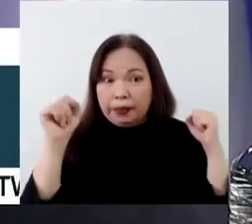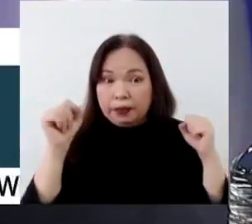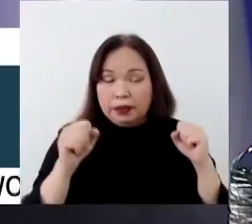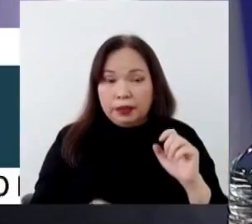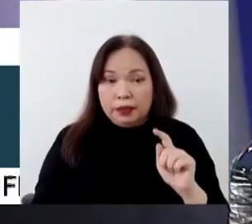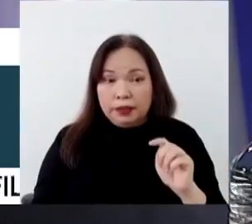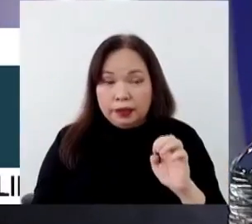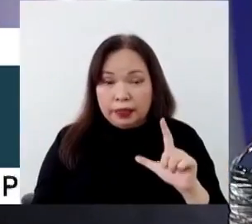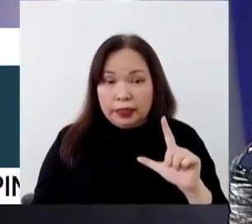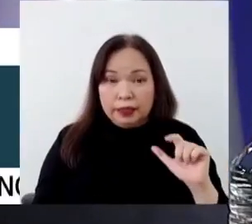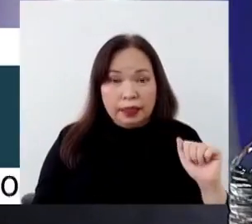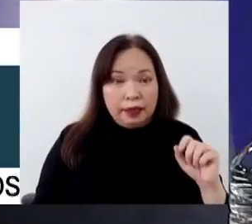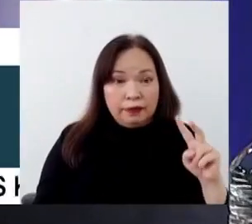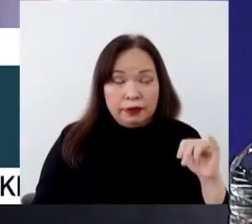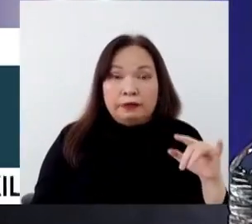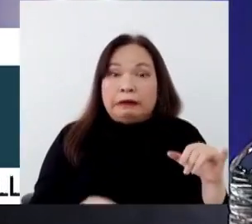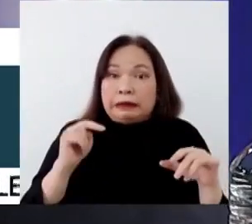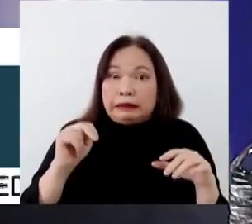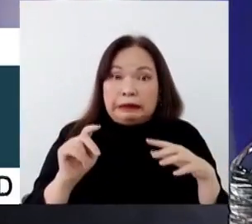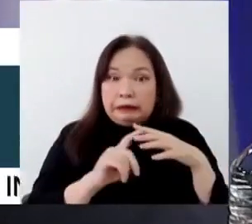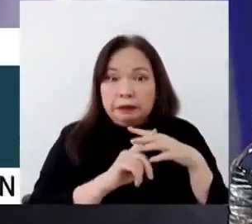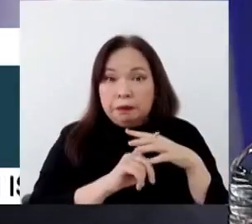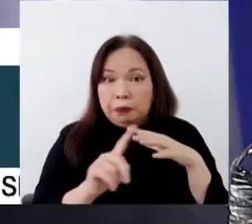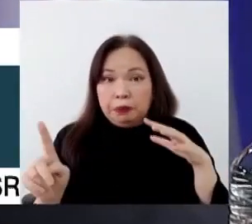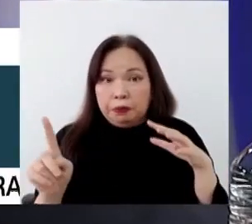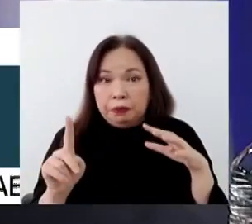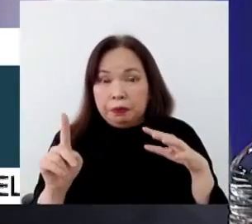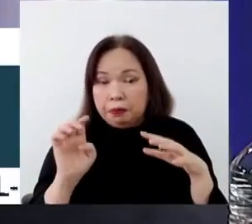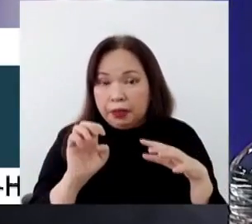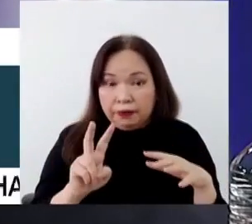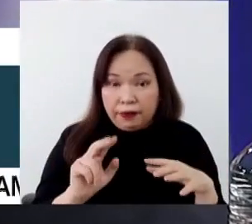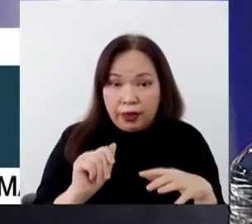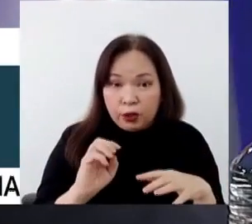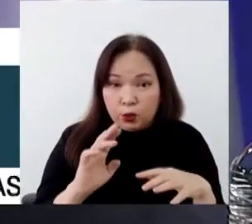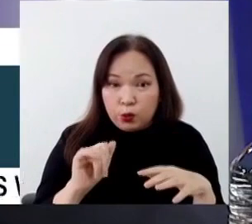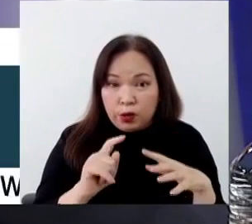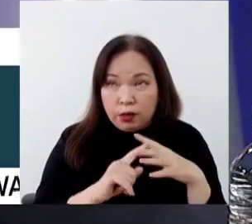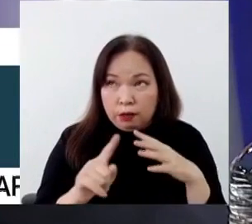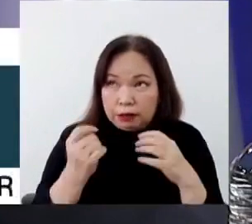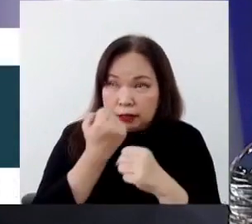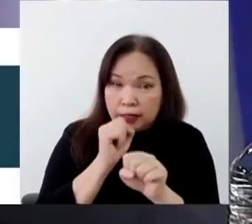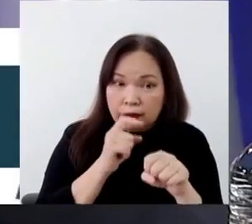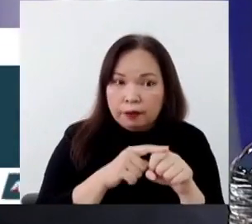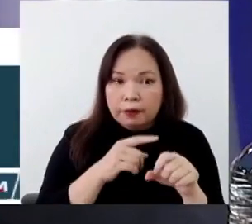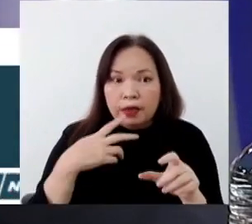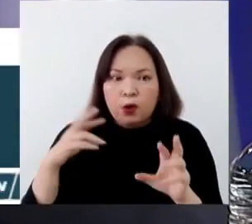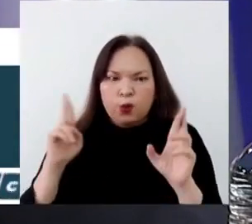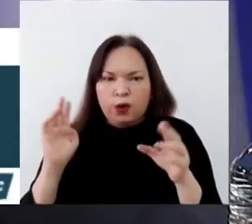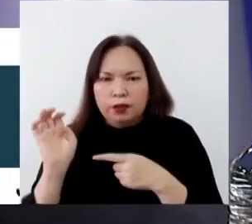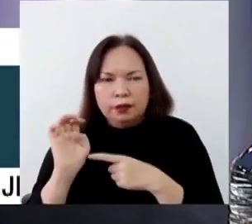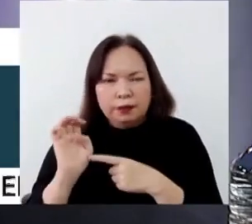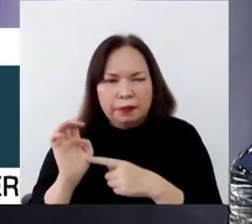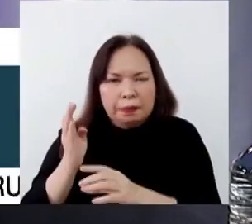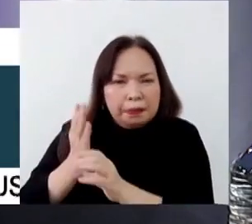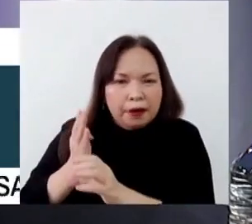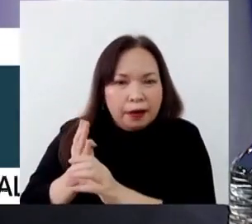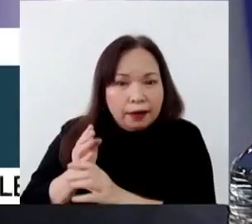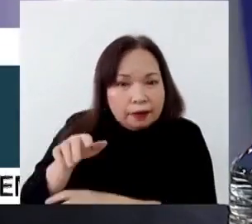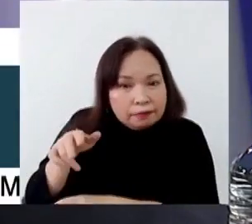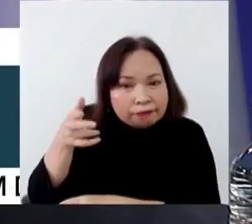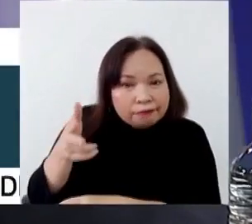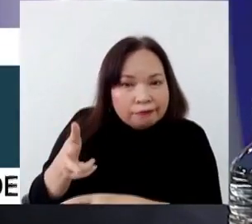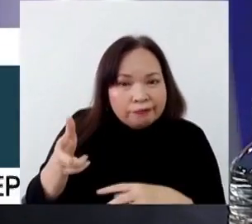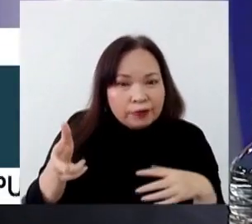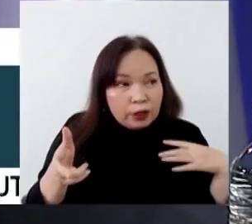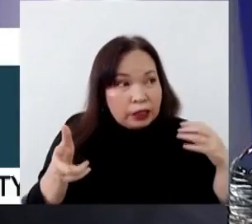case there's a need for evacuation, although it's not likely, of course, they're seeing about buses and all. And they were told by a